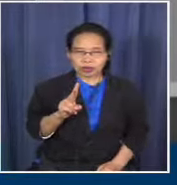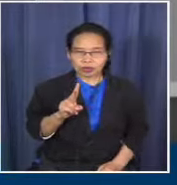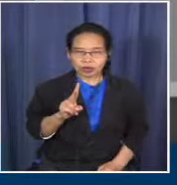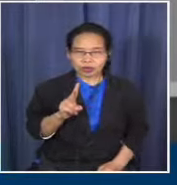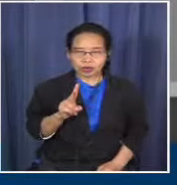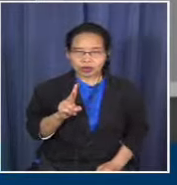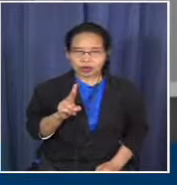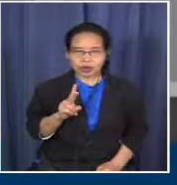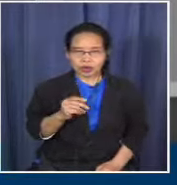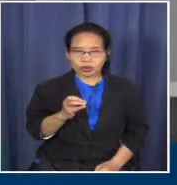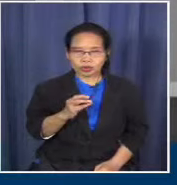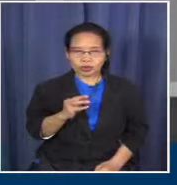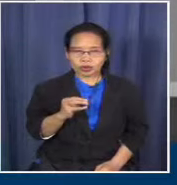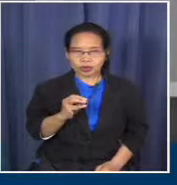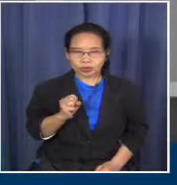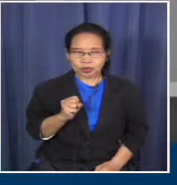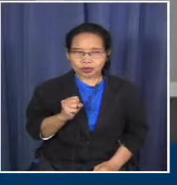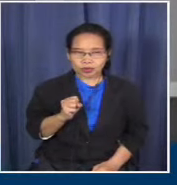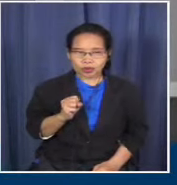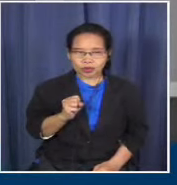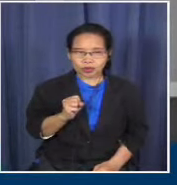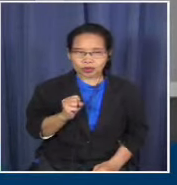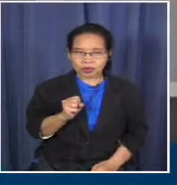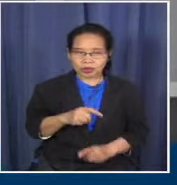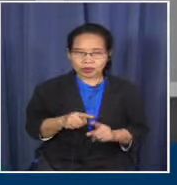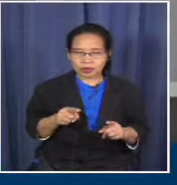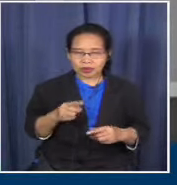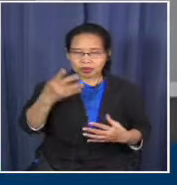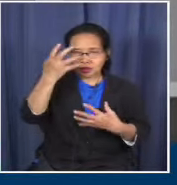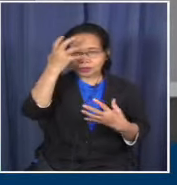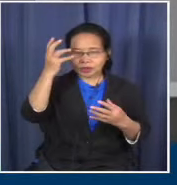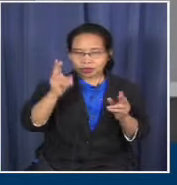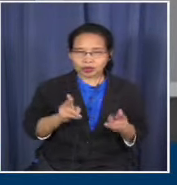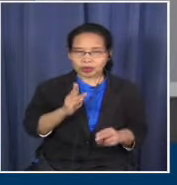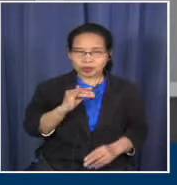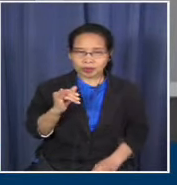But inside those two chromosomal differences